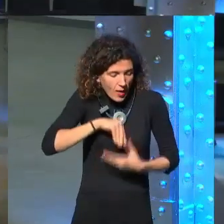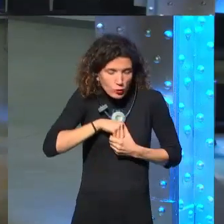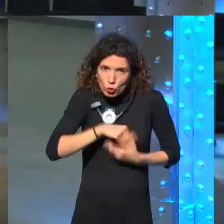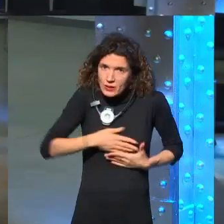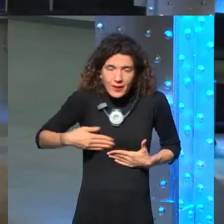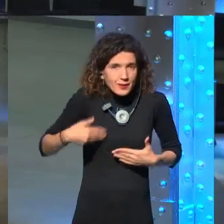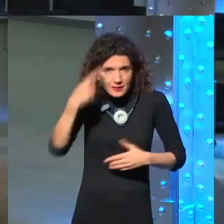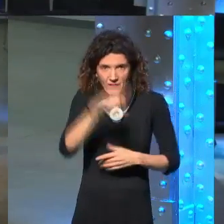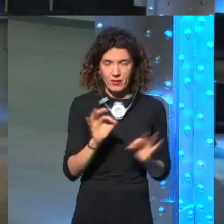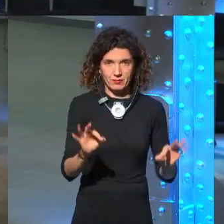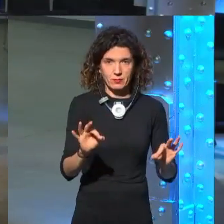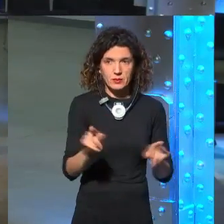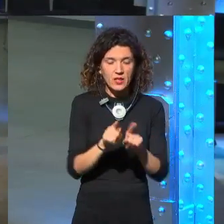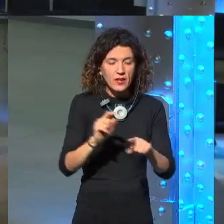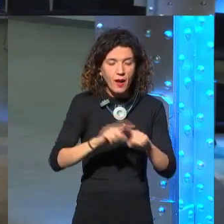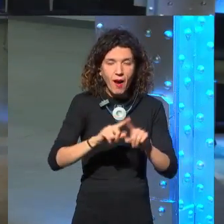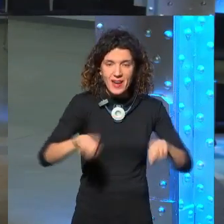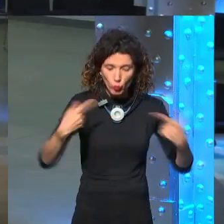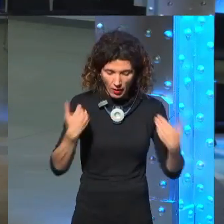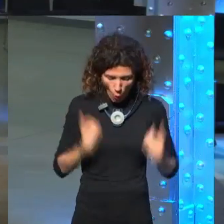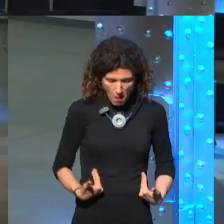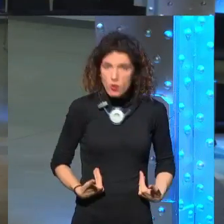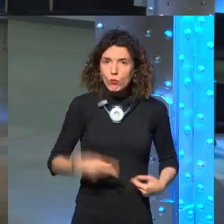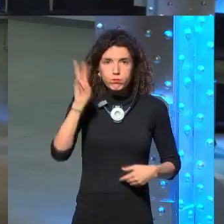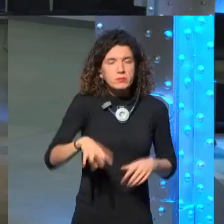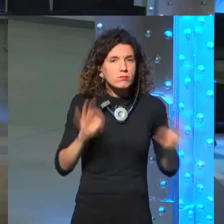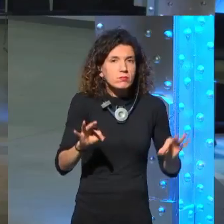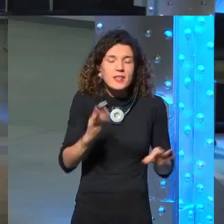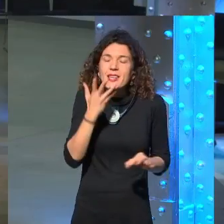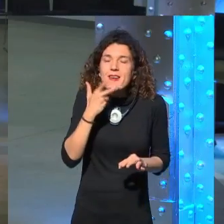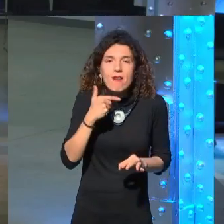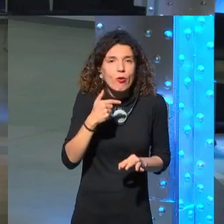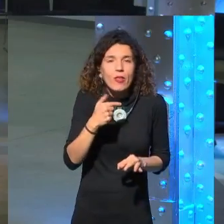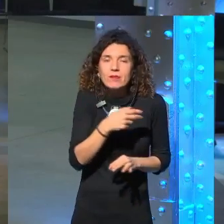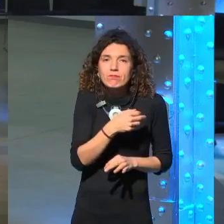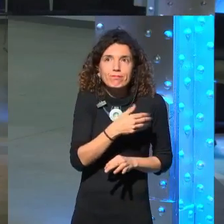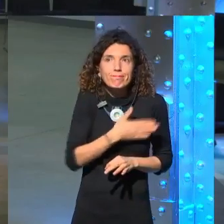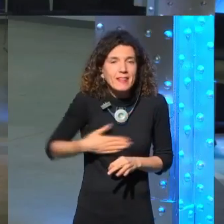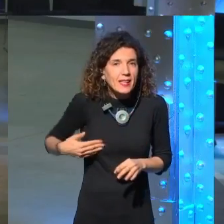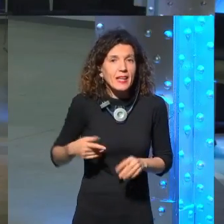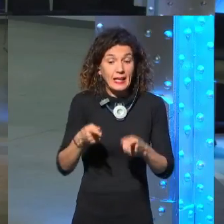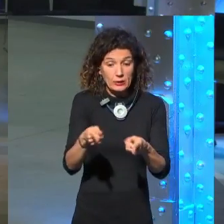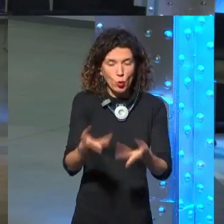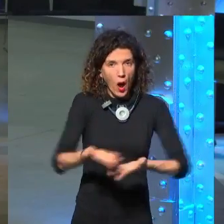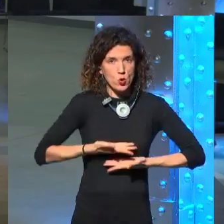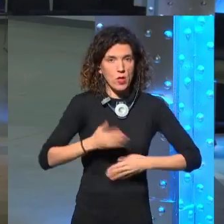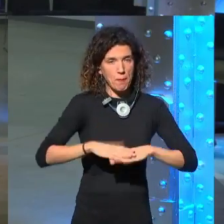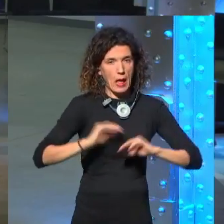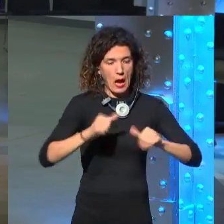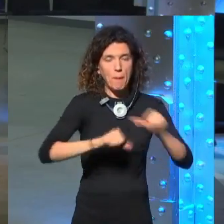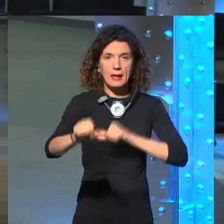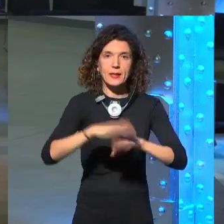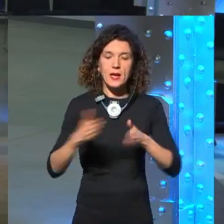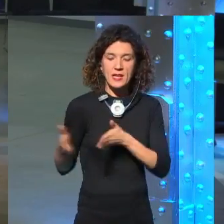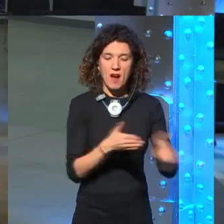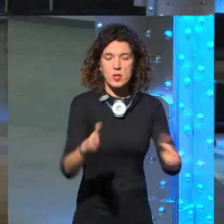part of being human that we want to know answers to things. It's helped us in our evolutionary journey. But I